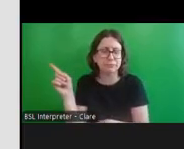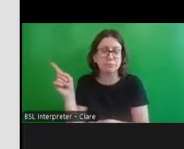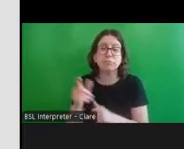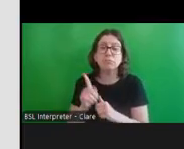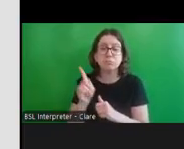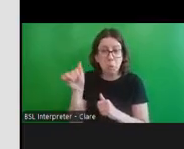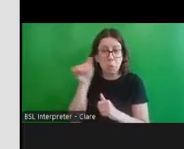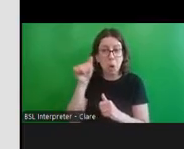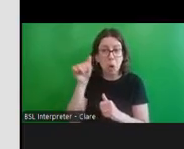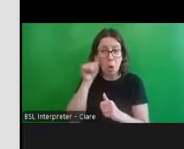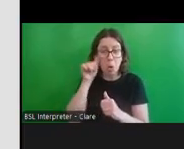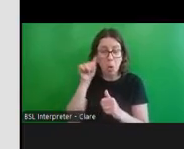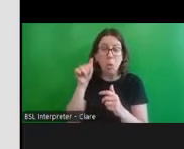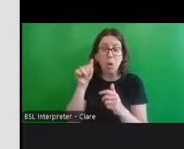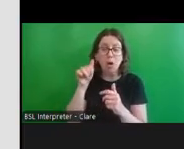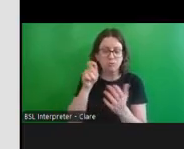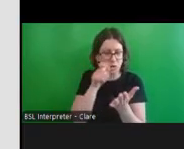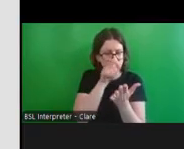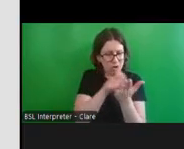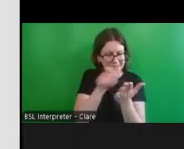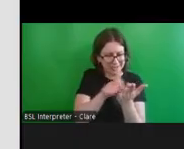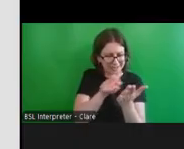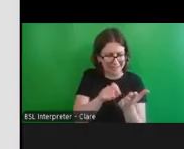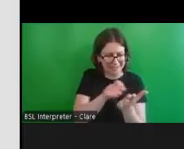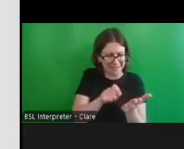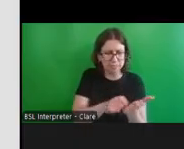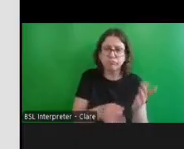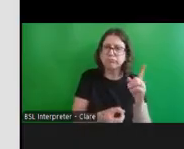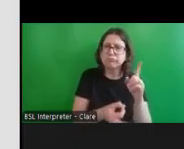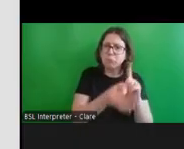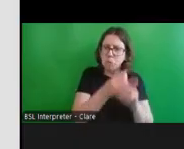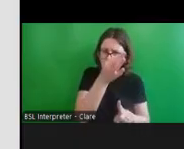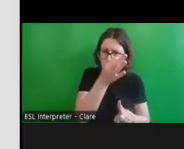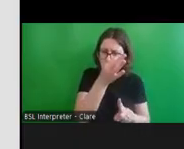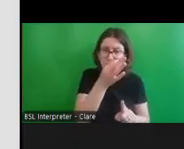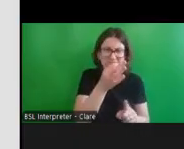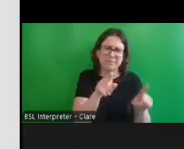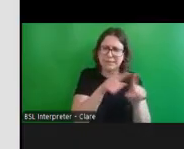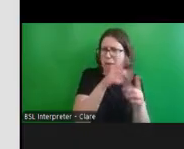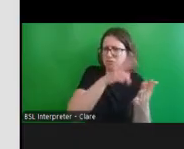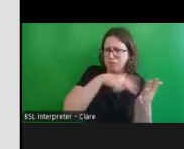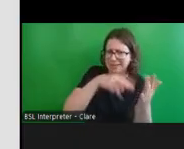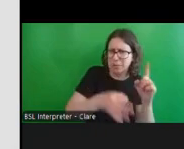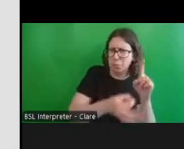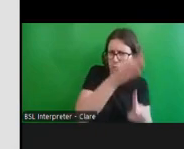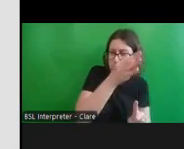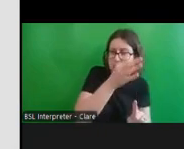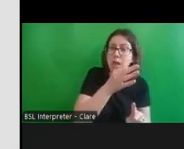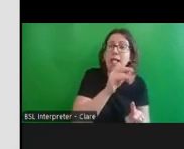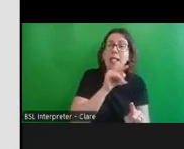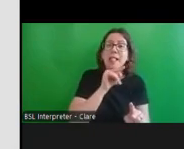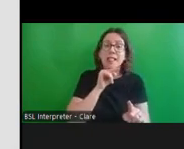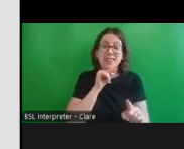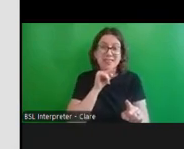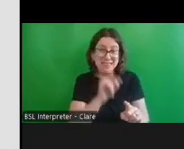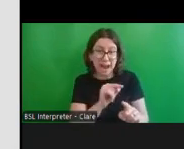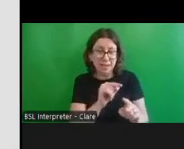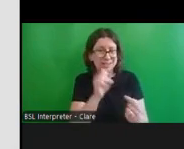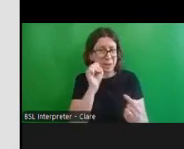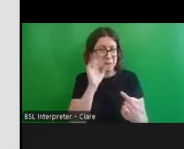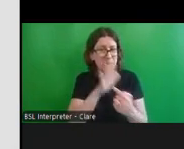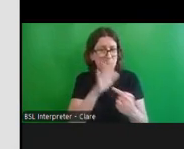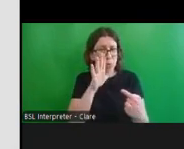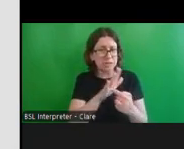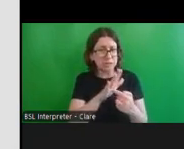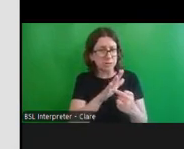know is that as writing improves, as well as reading, we know that actually that is a really important creative outlet